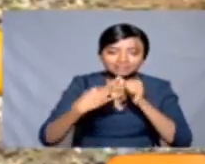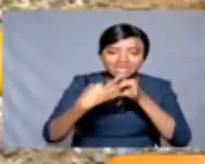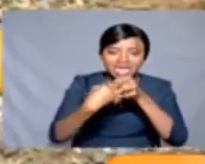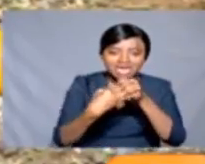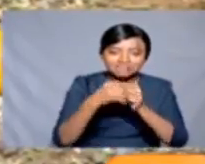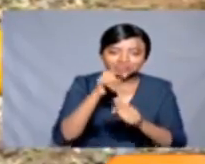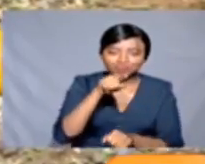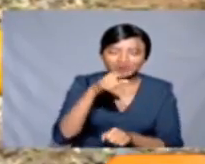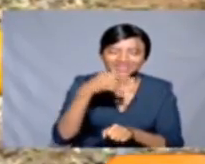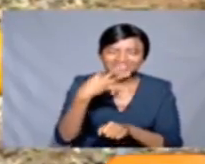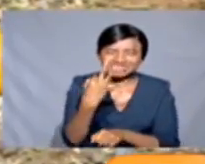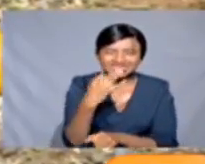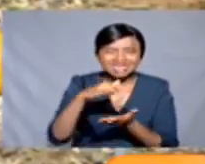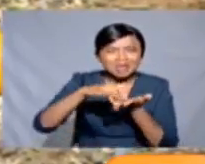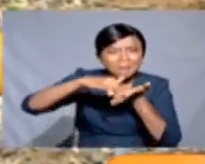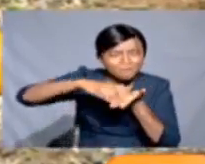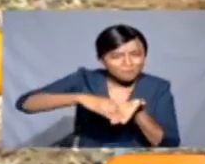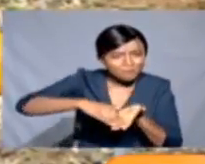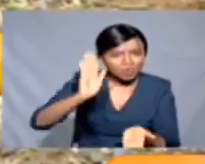8.3 times